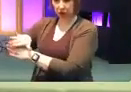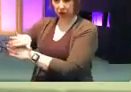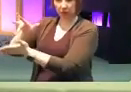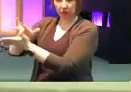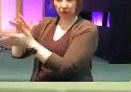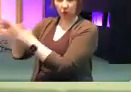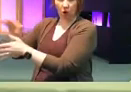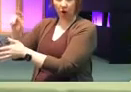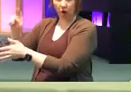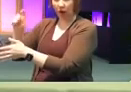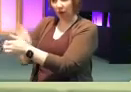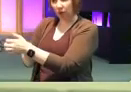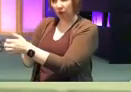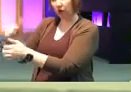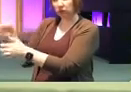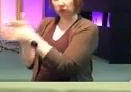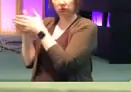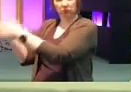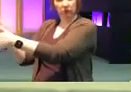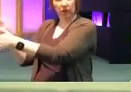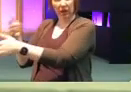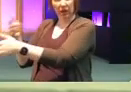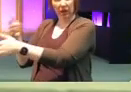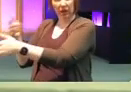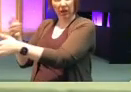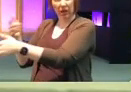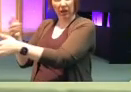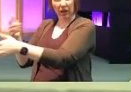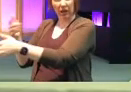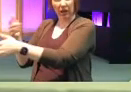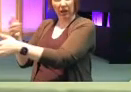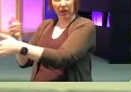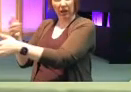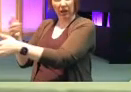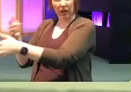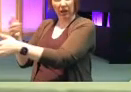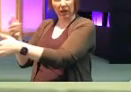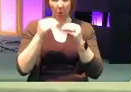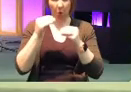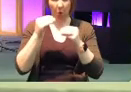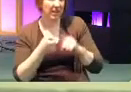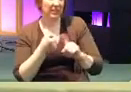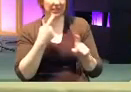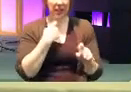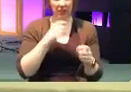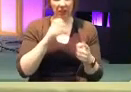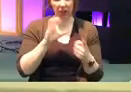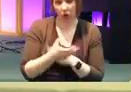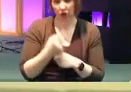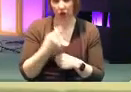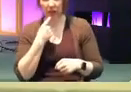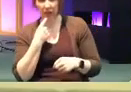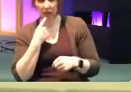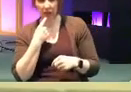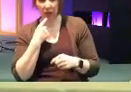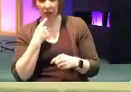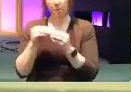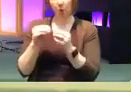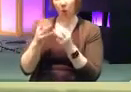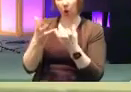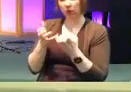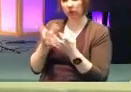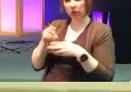is? Have we been more concerned about what our friends say and what culture says and being popular